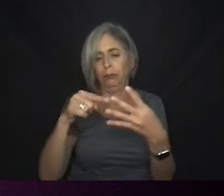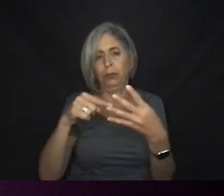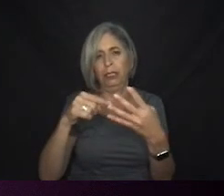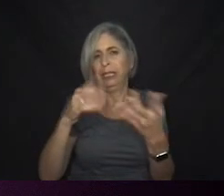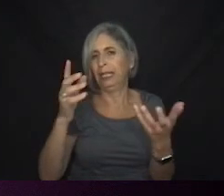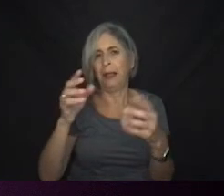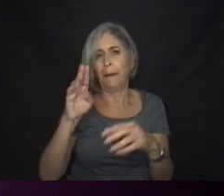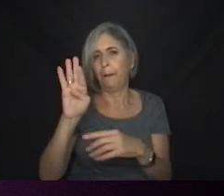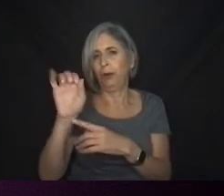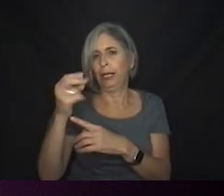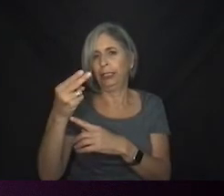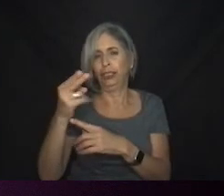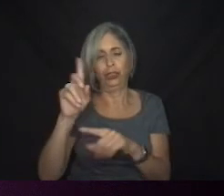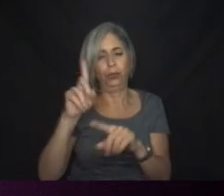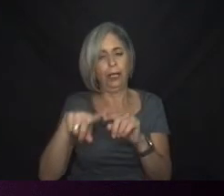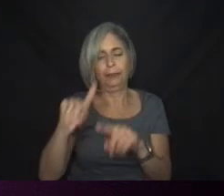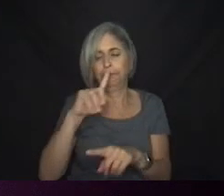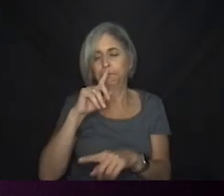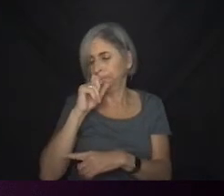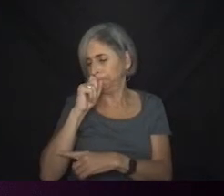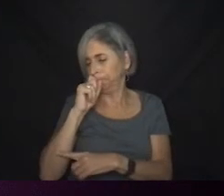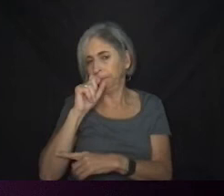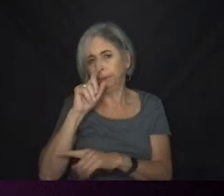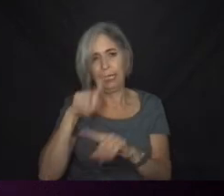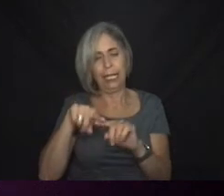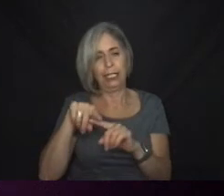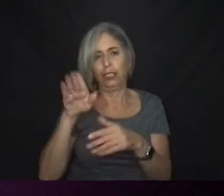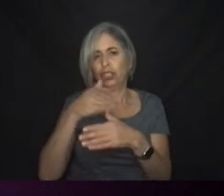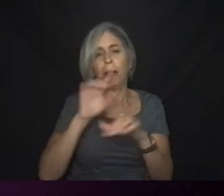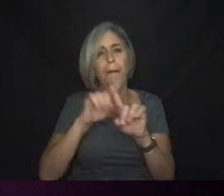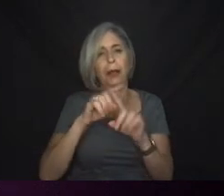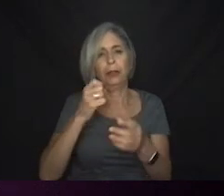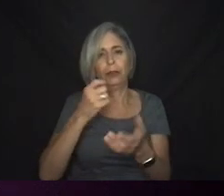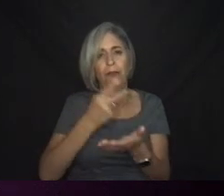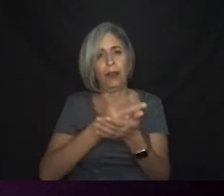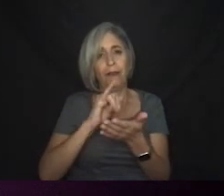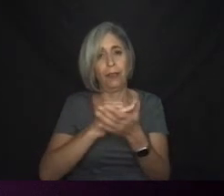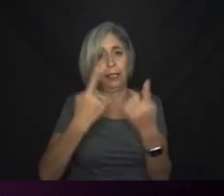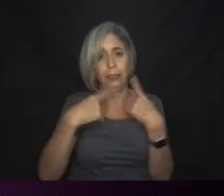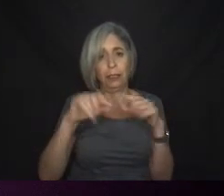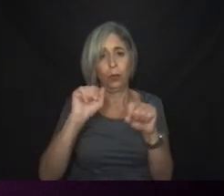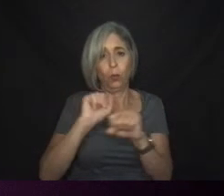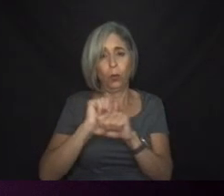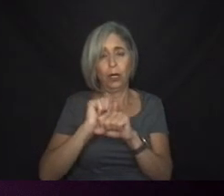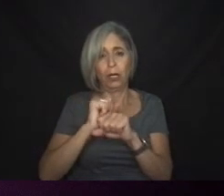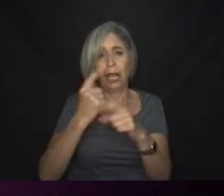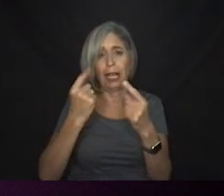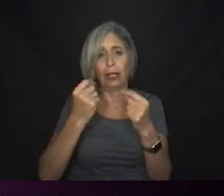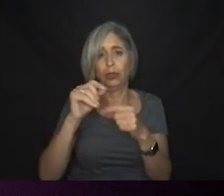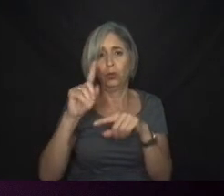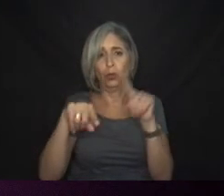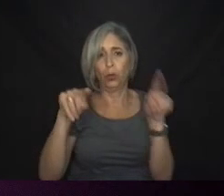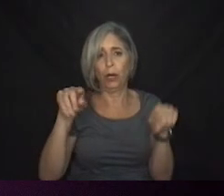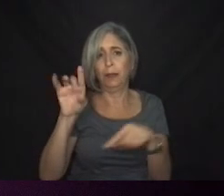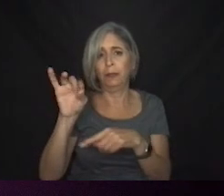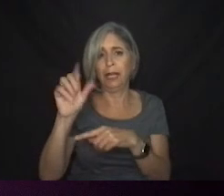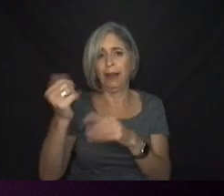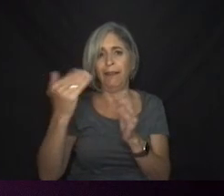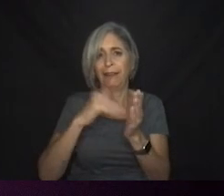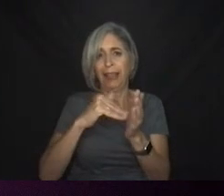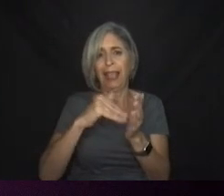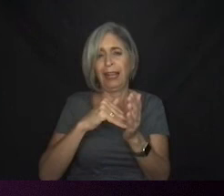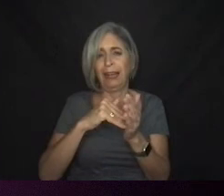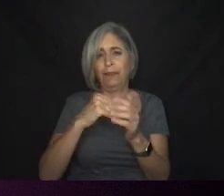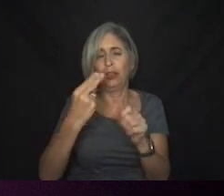leaked personally identifiable stuff across branches? We don't do that. But just to verify that this works, I can do random data again, just for the users table